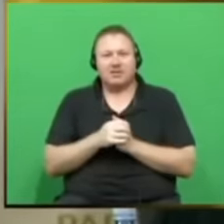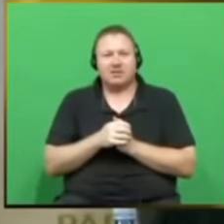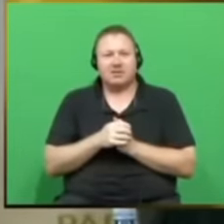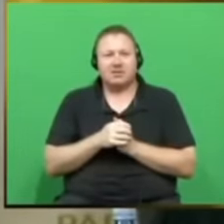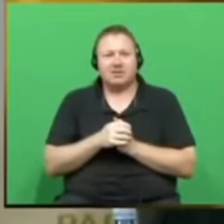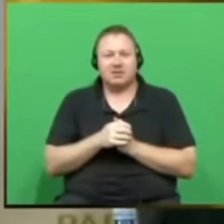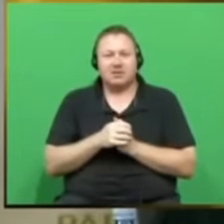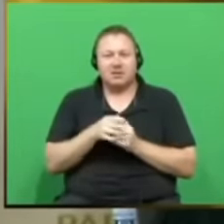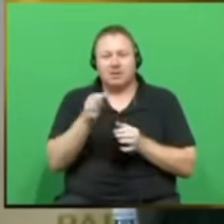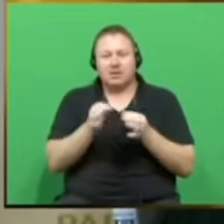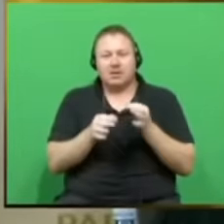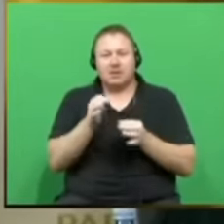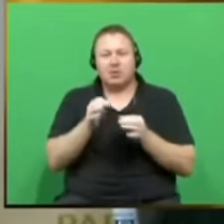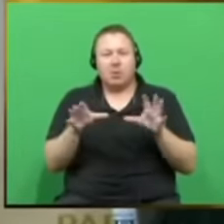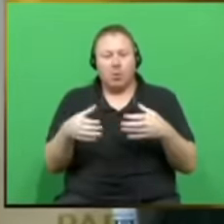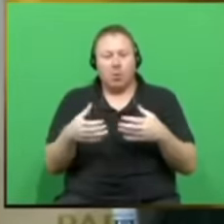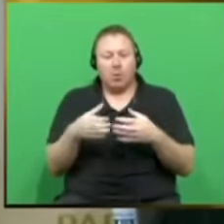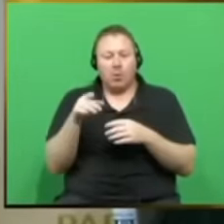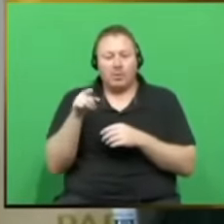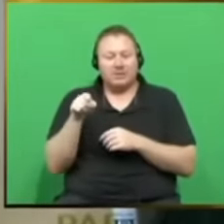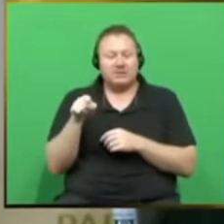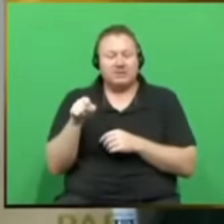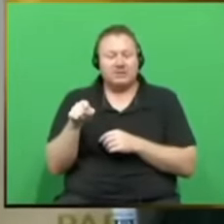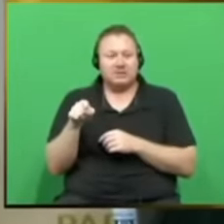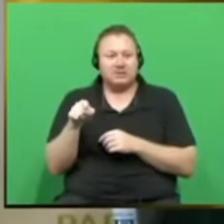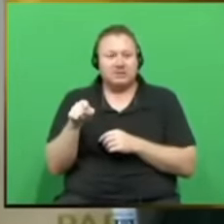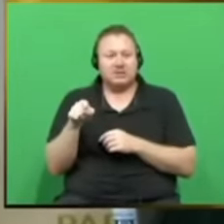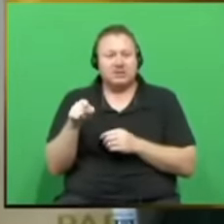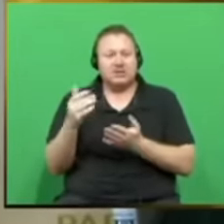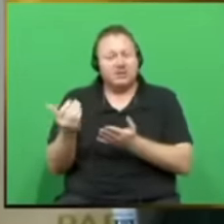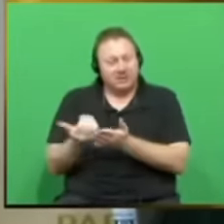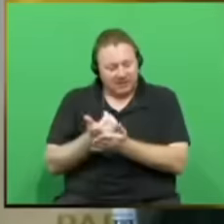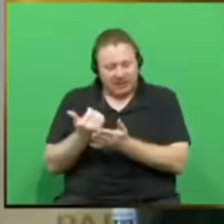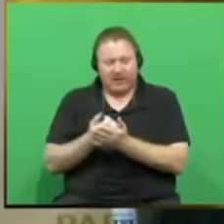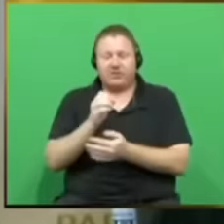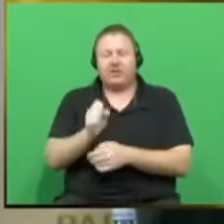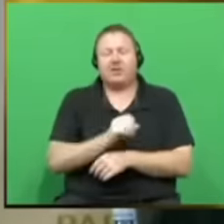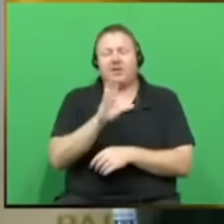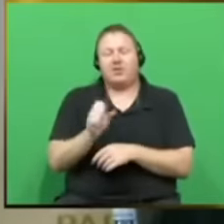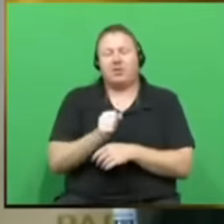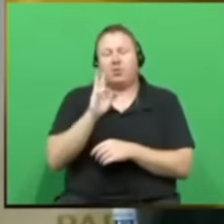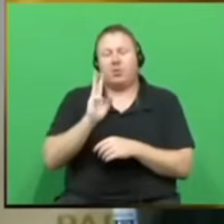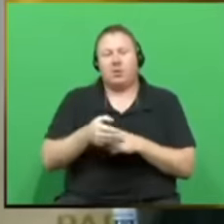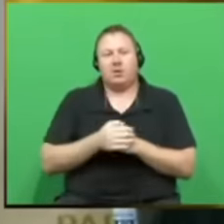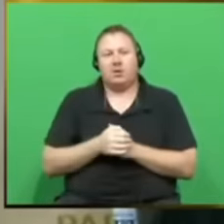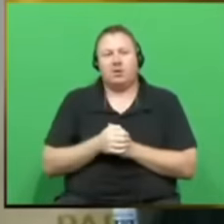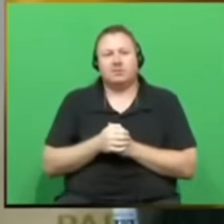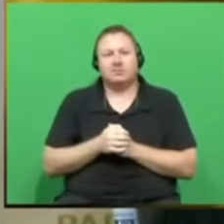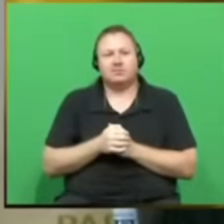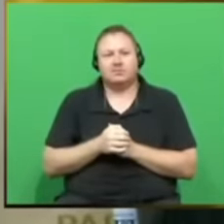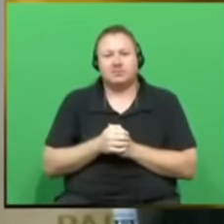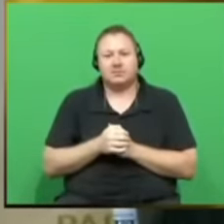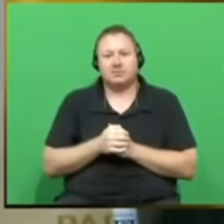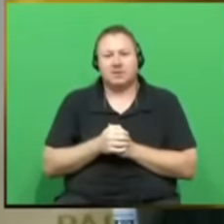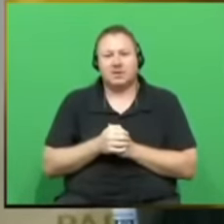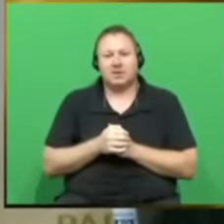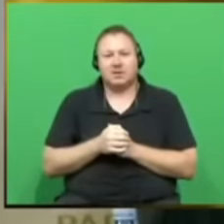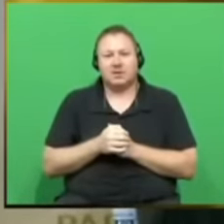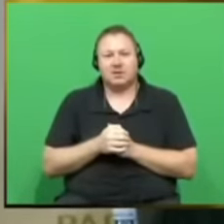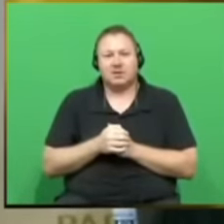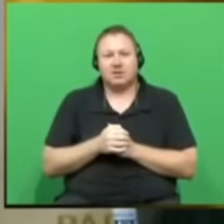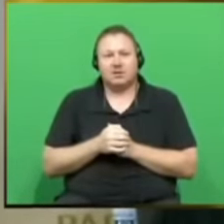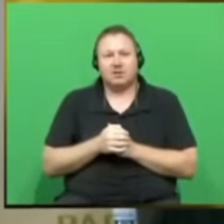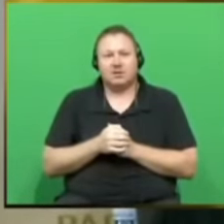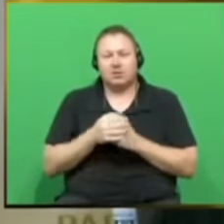A party that is going to save South Africa. We are going to do exactly